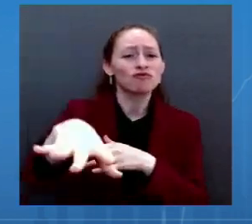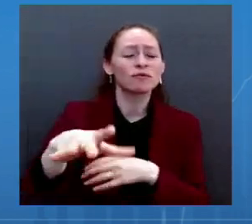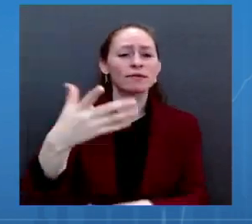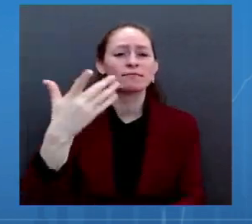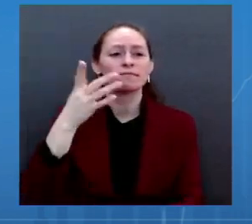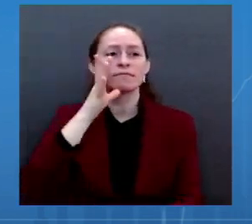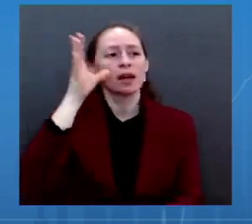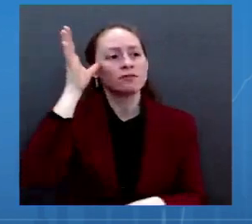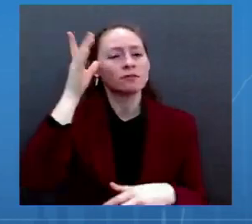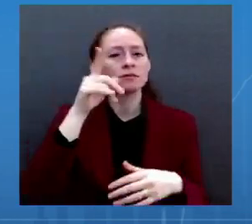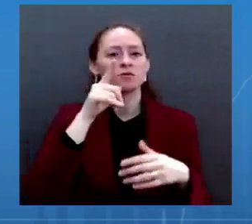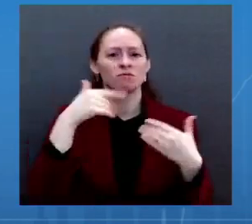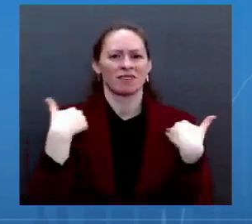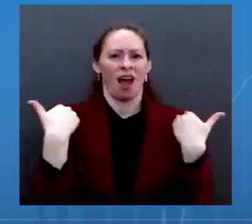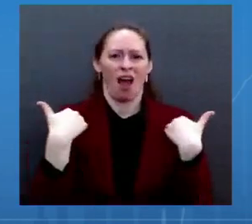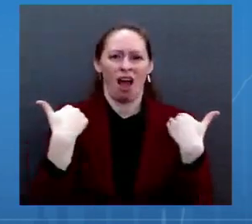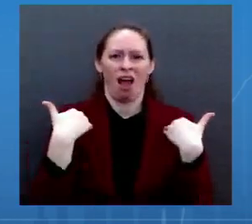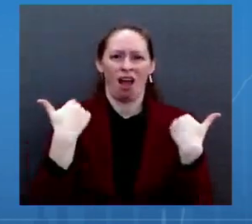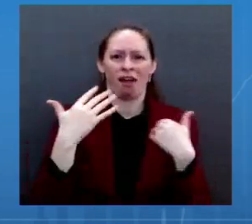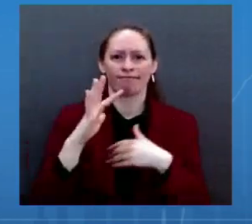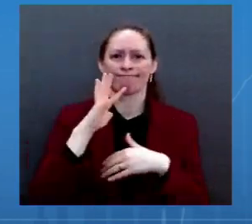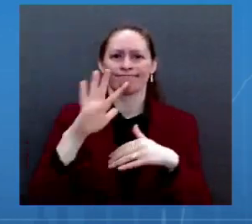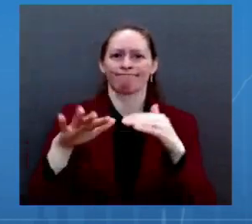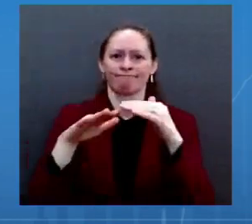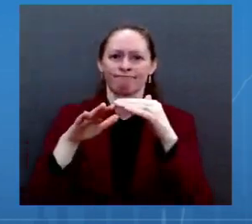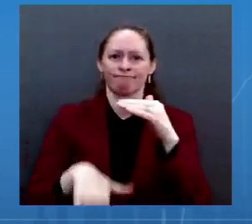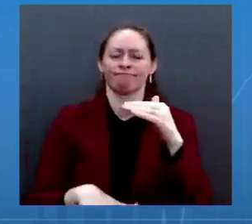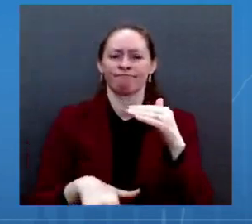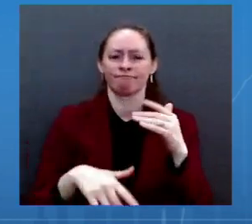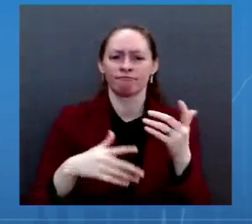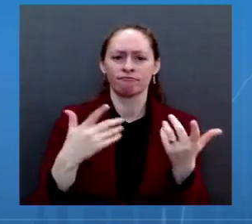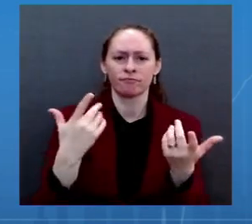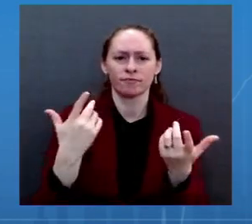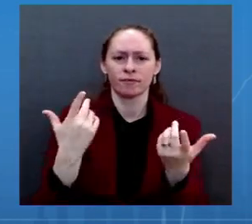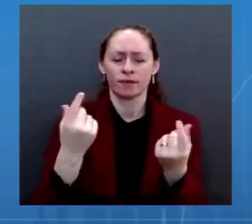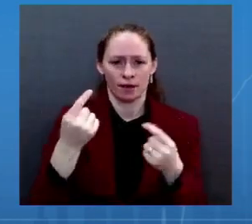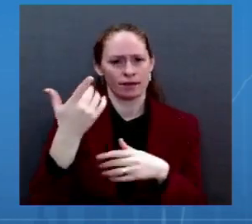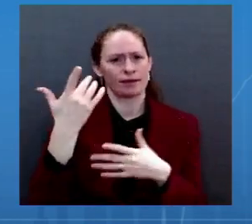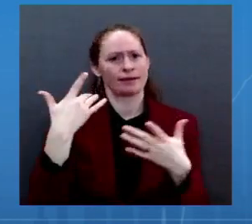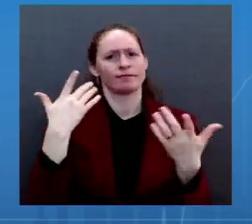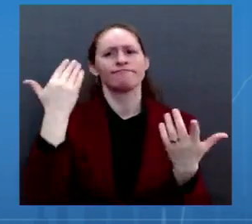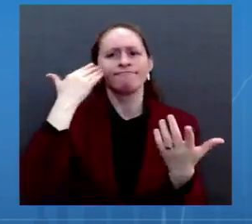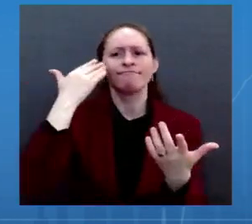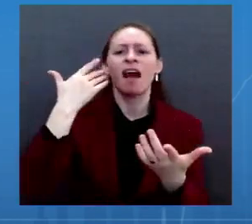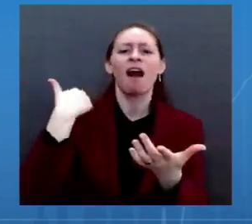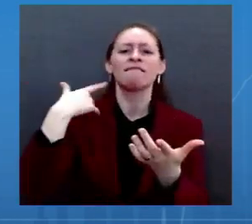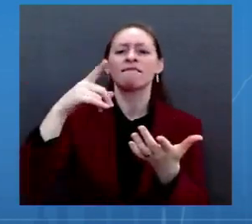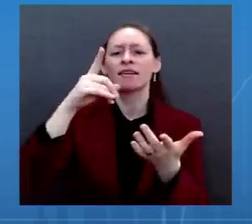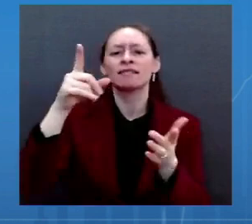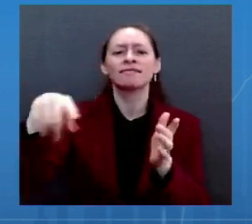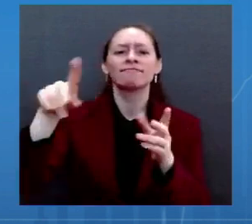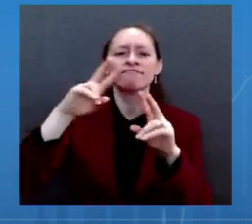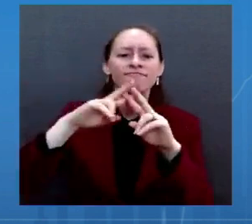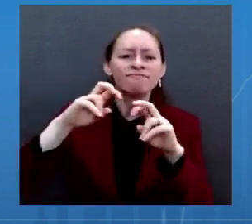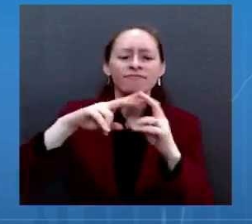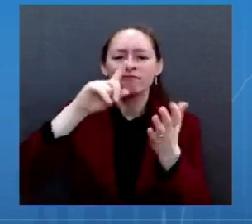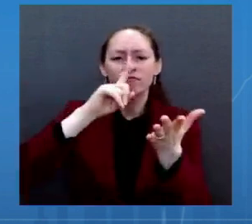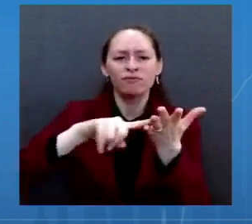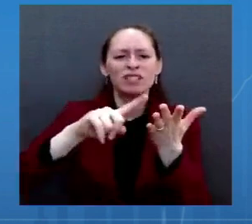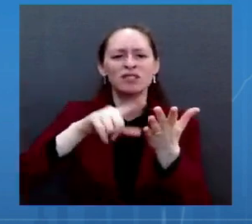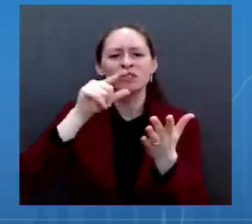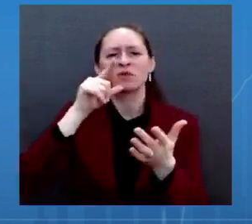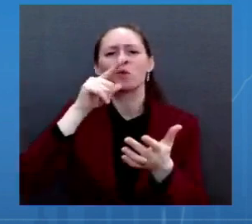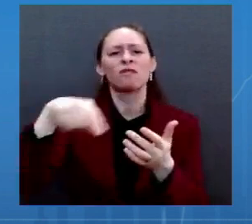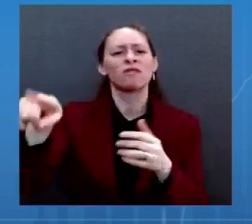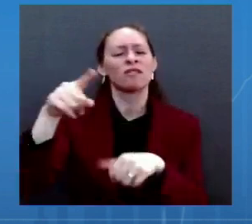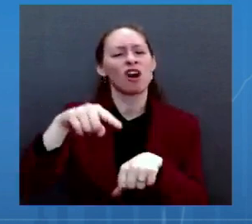5? Well, let's do the severity piece first. Dr. Fauci, you covered some of this earlier. And then Dr. Wolinski on any specific guidance